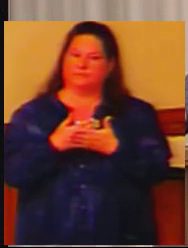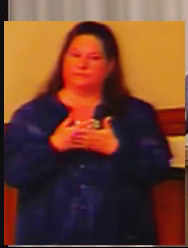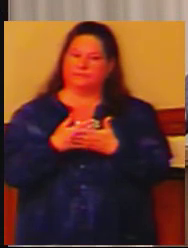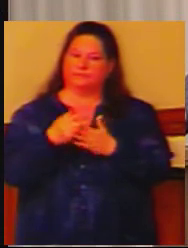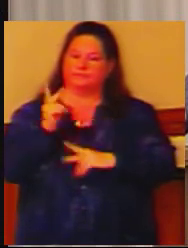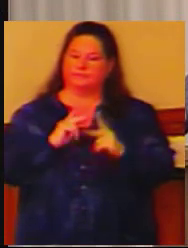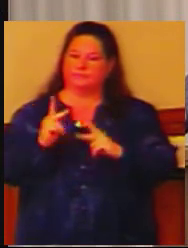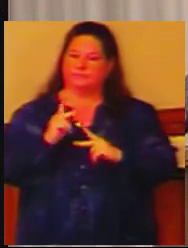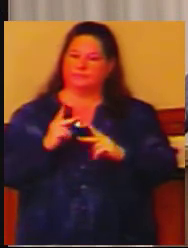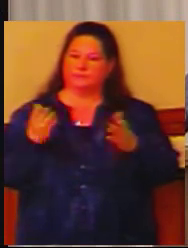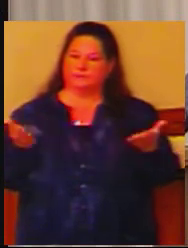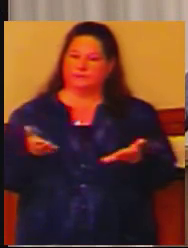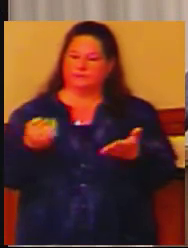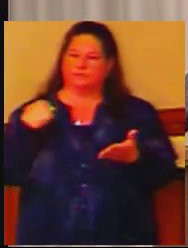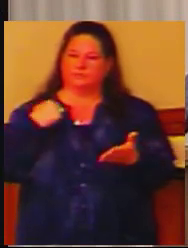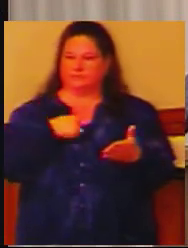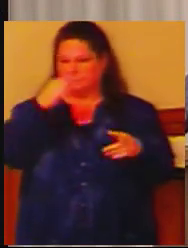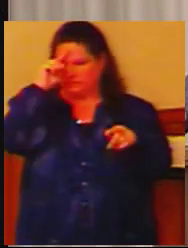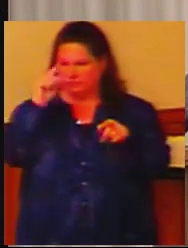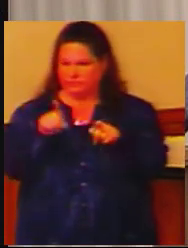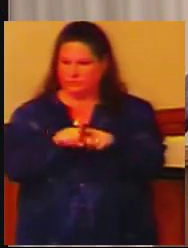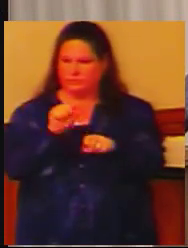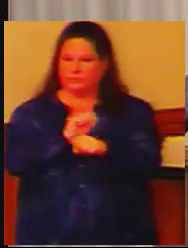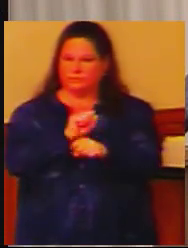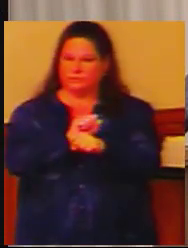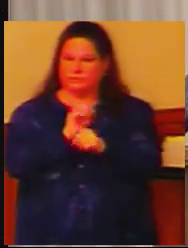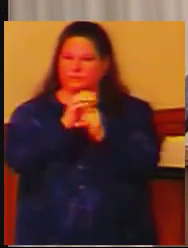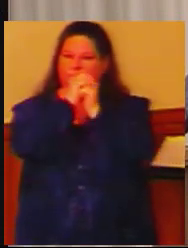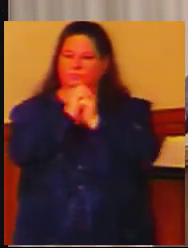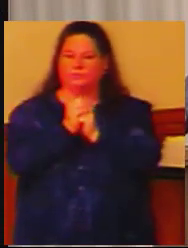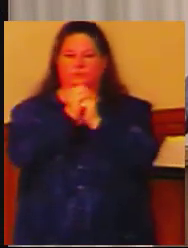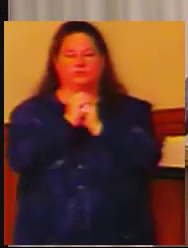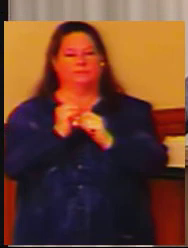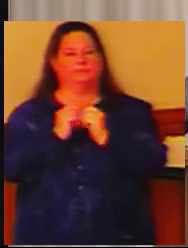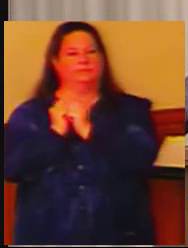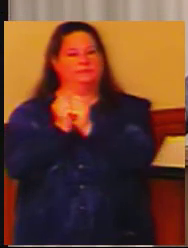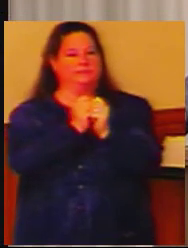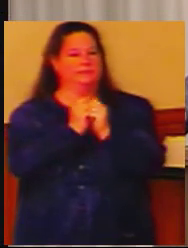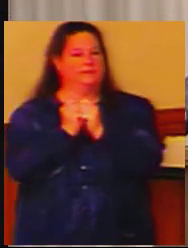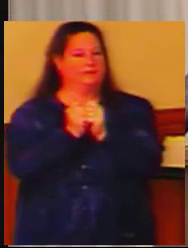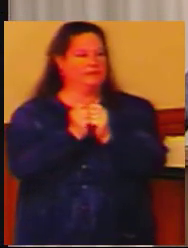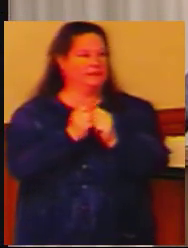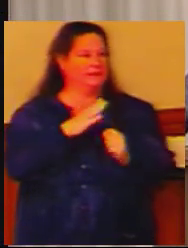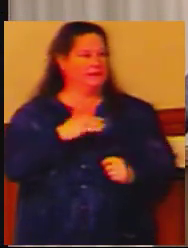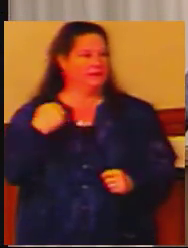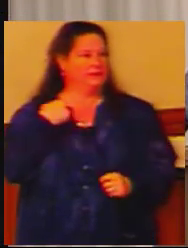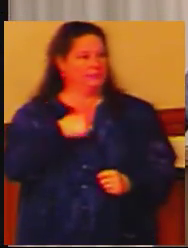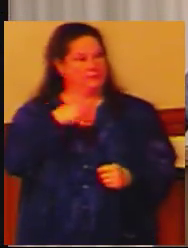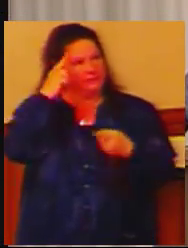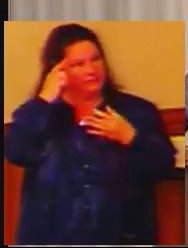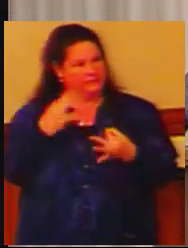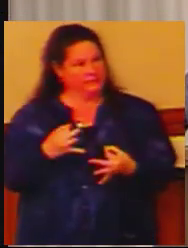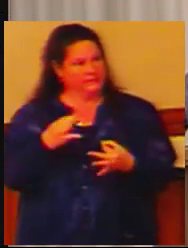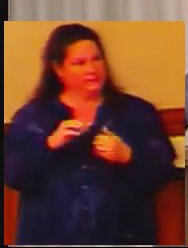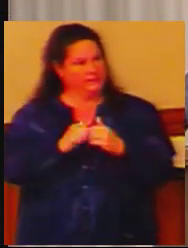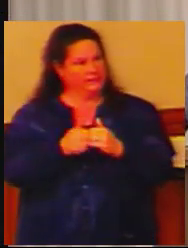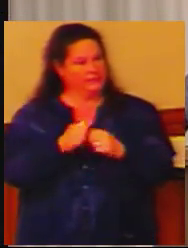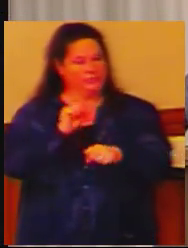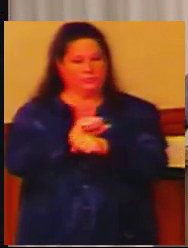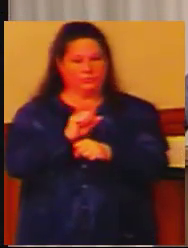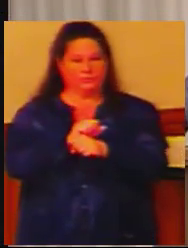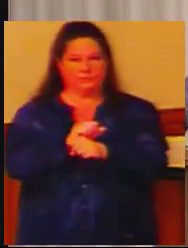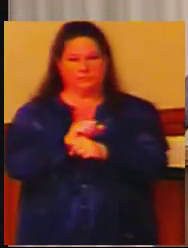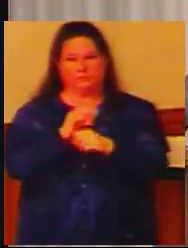local people, we agree to work and worship with each other, and we decide what that work and worship